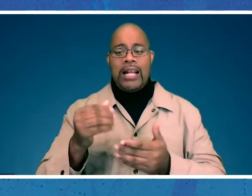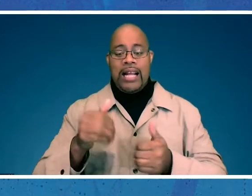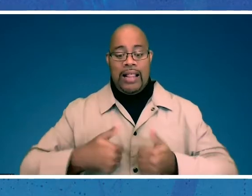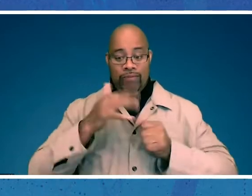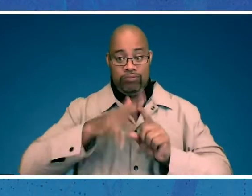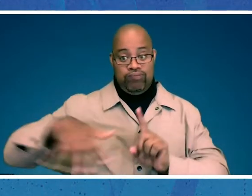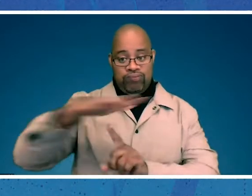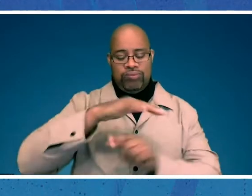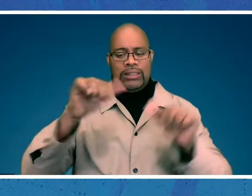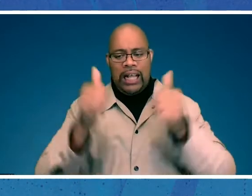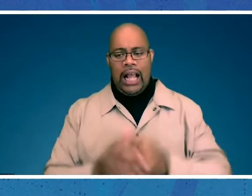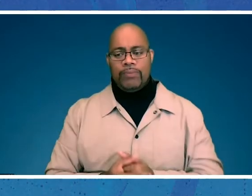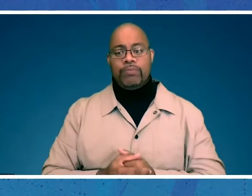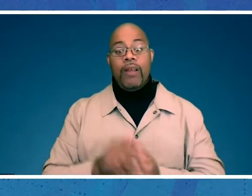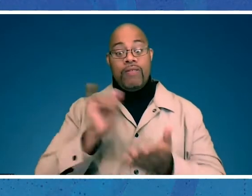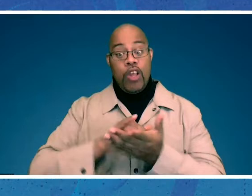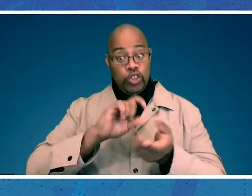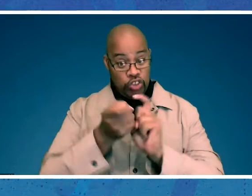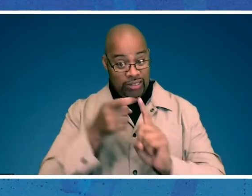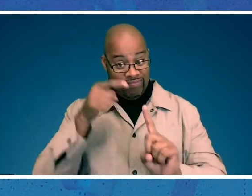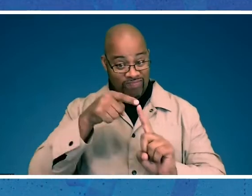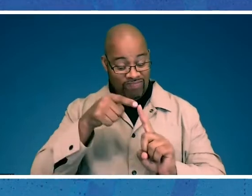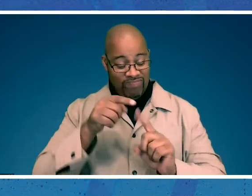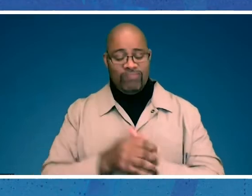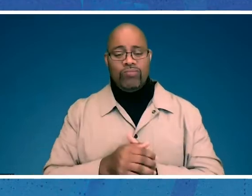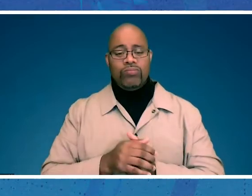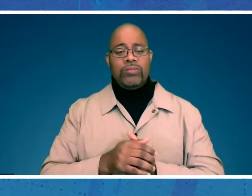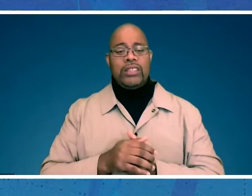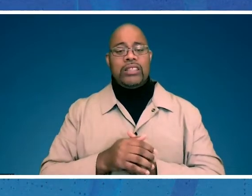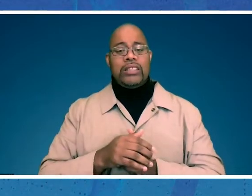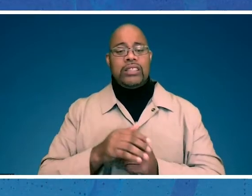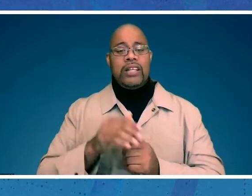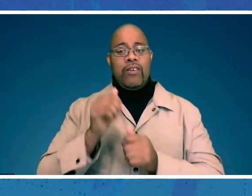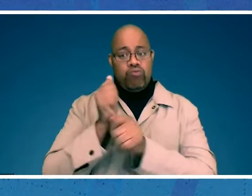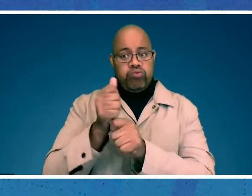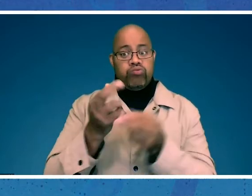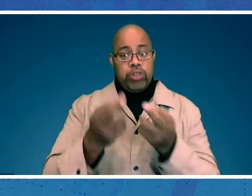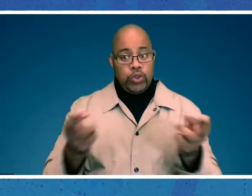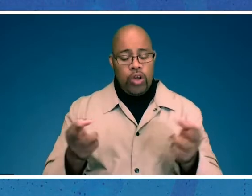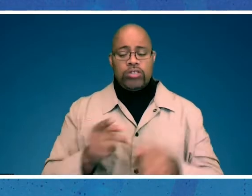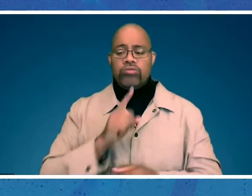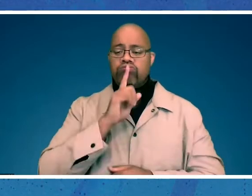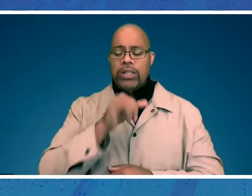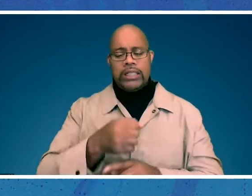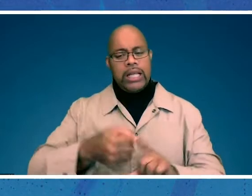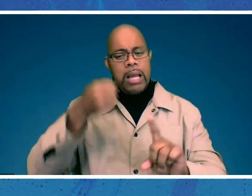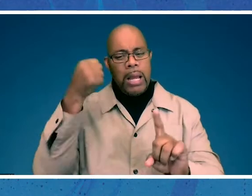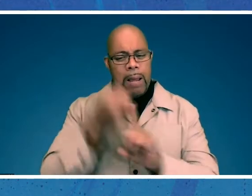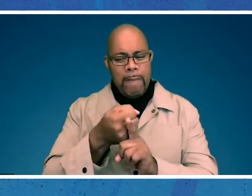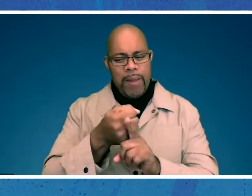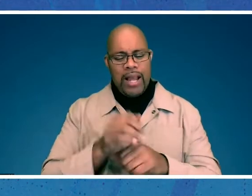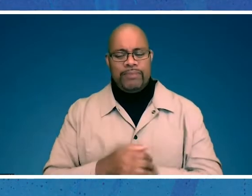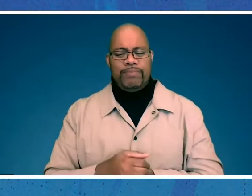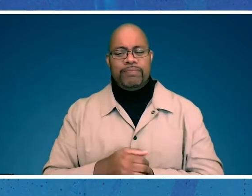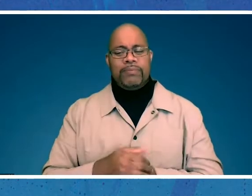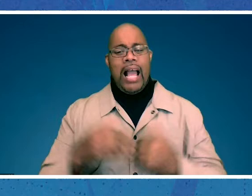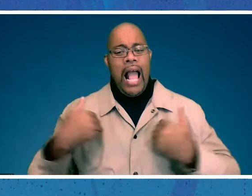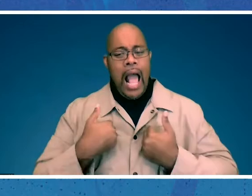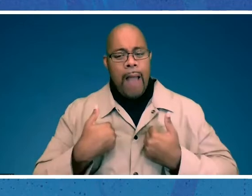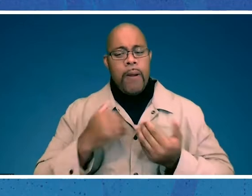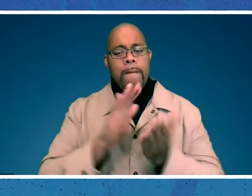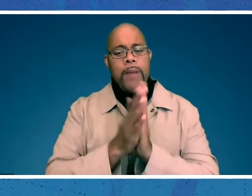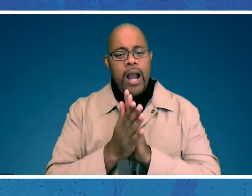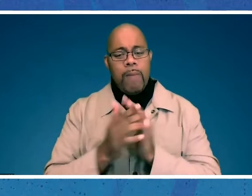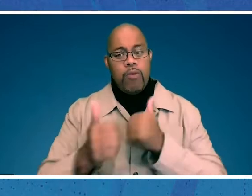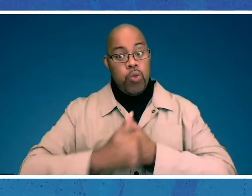decline. With these ecological changes, our wild fisheries resource has dramatically been impacted as species have